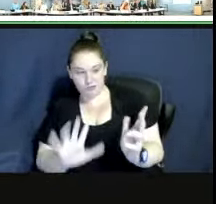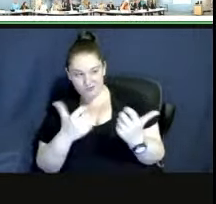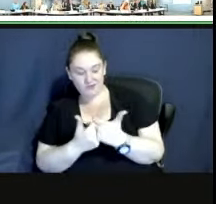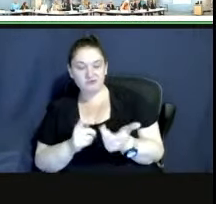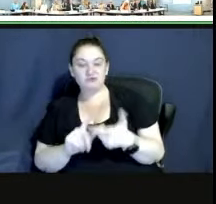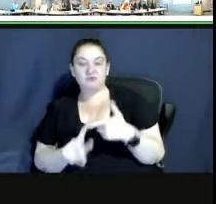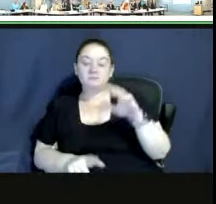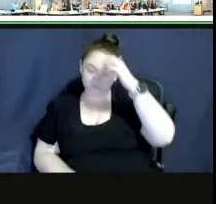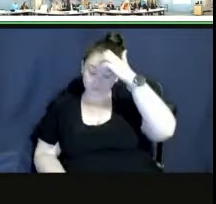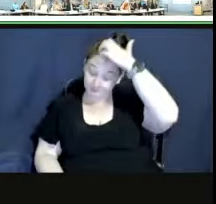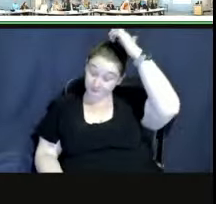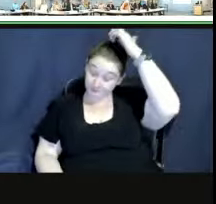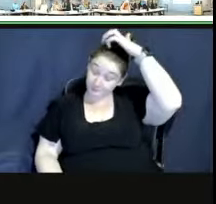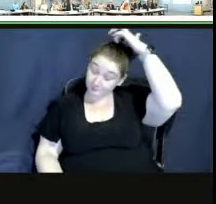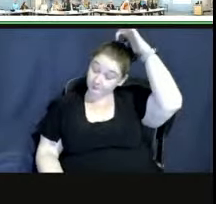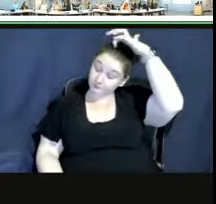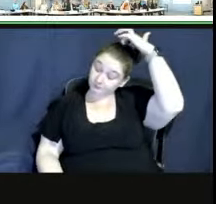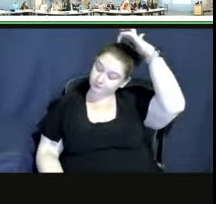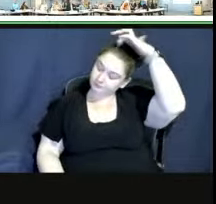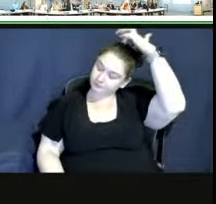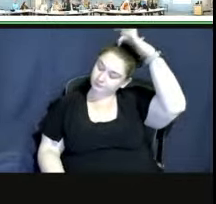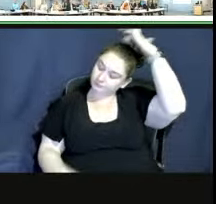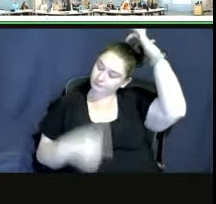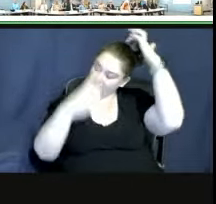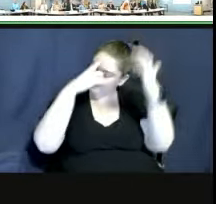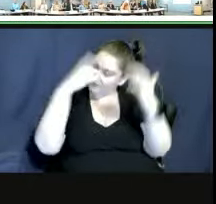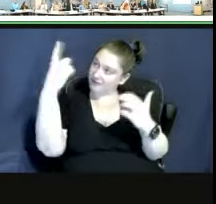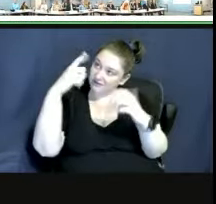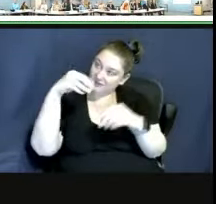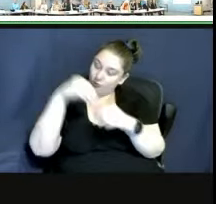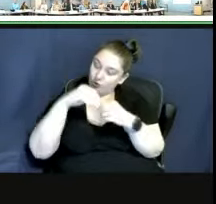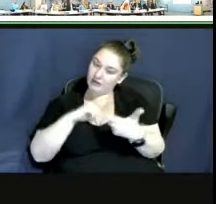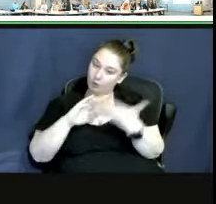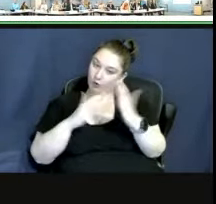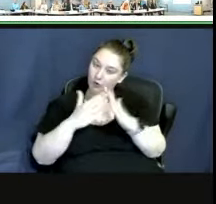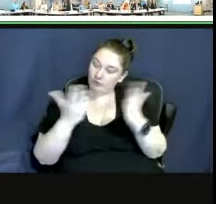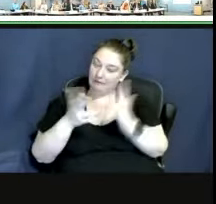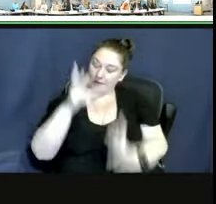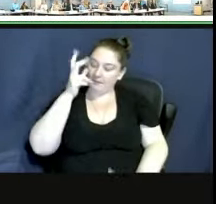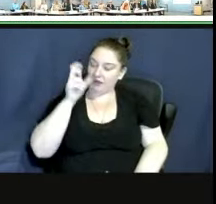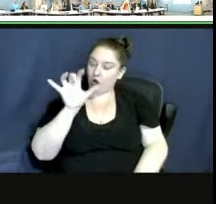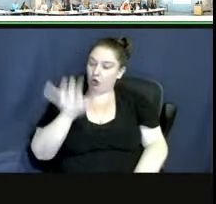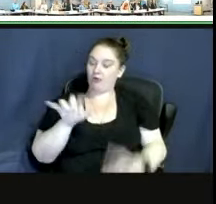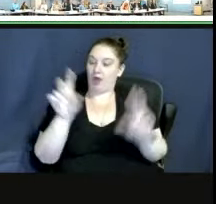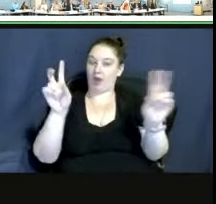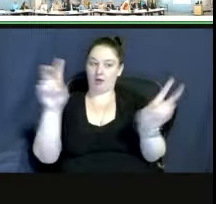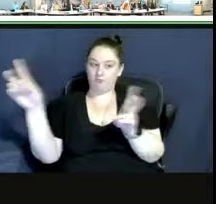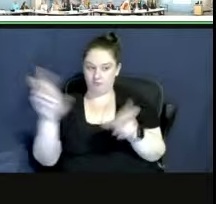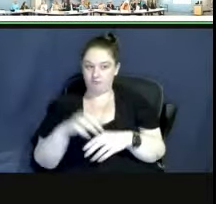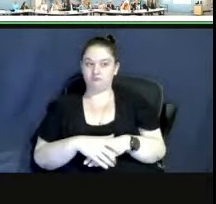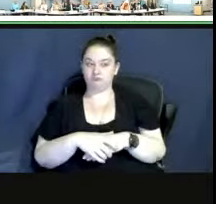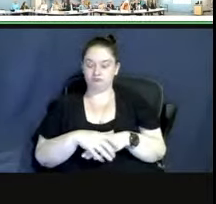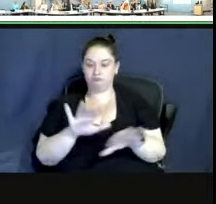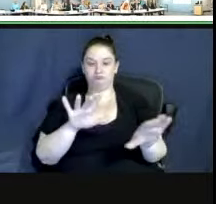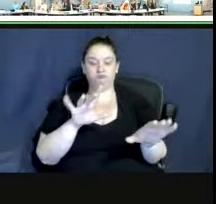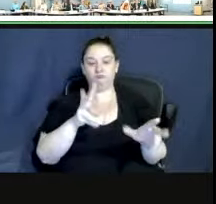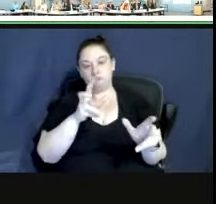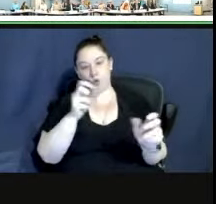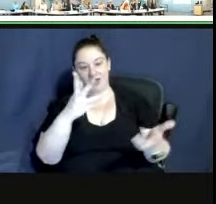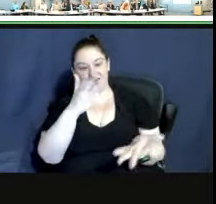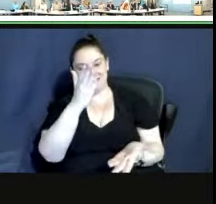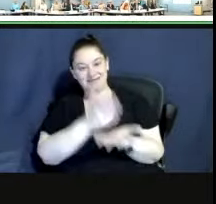think someone maybe in our community might hear you say that and say, well, stop spending so